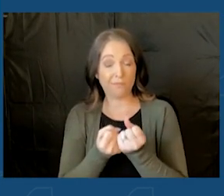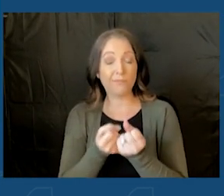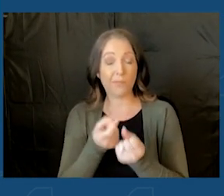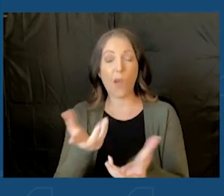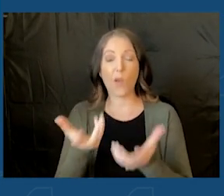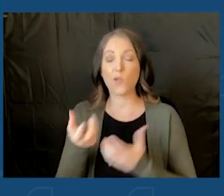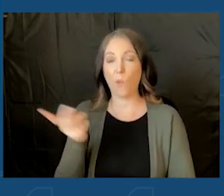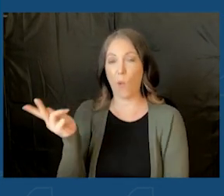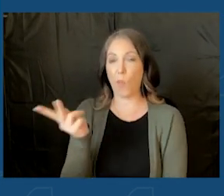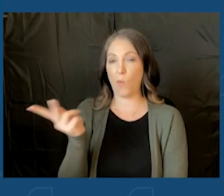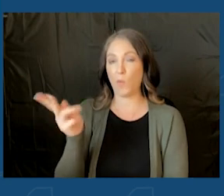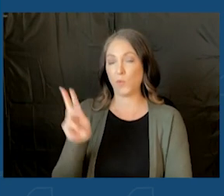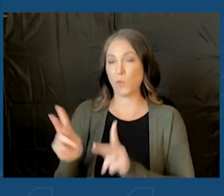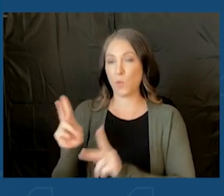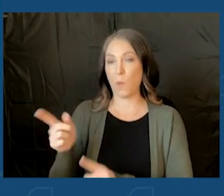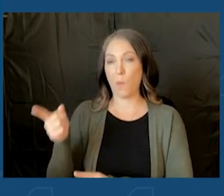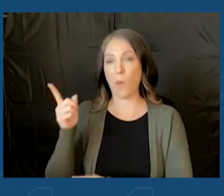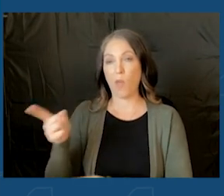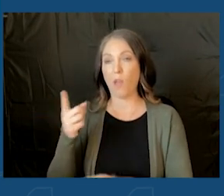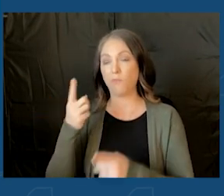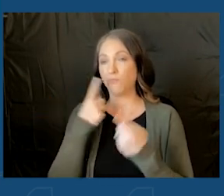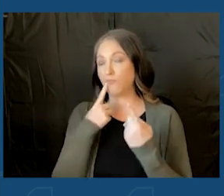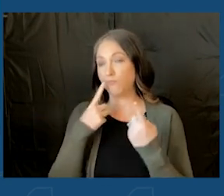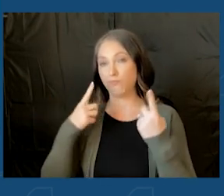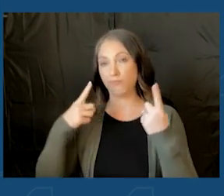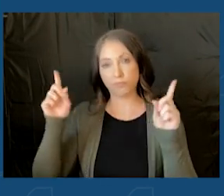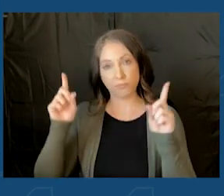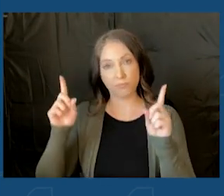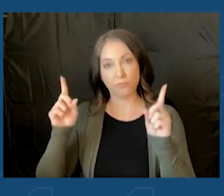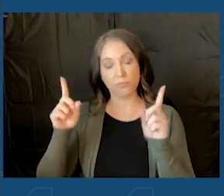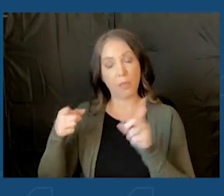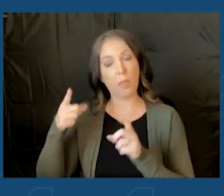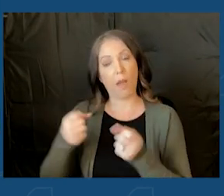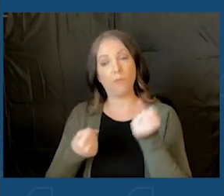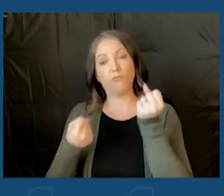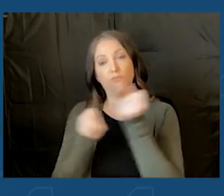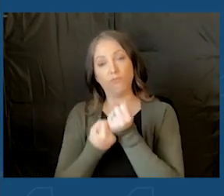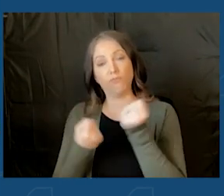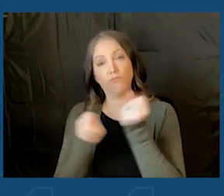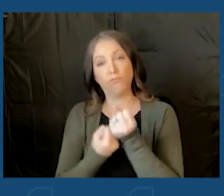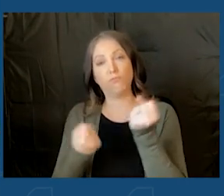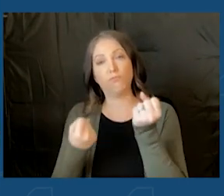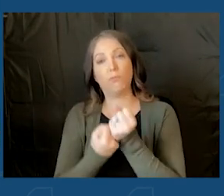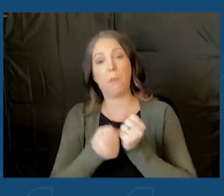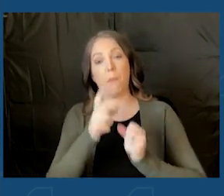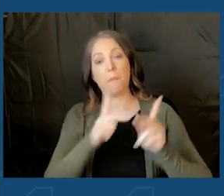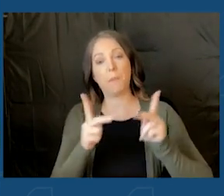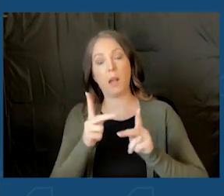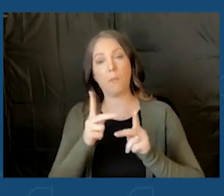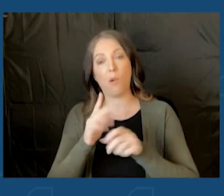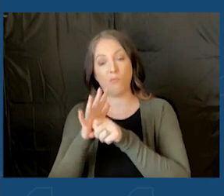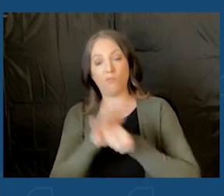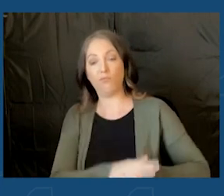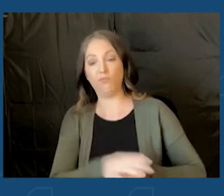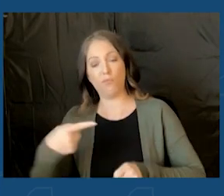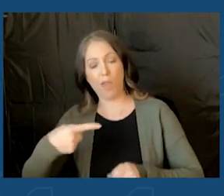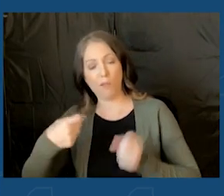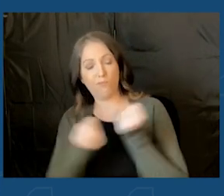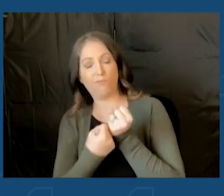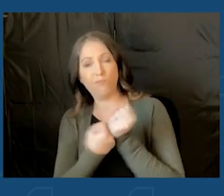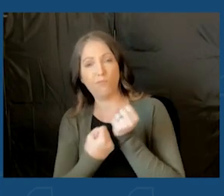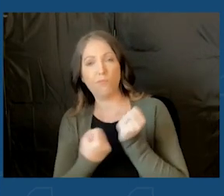fighting for people whose voices have been suppressed for far too long. And I also want to recognize some